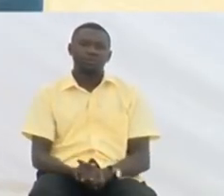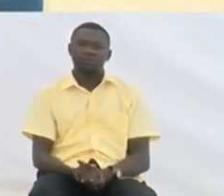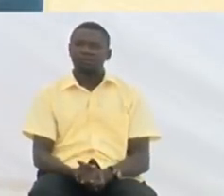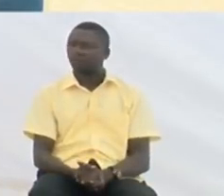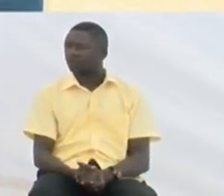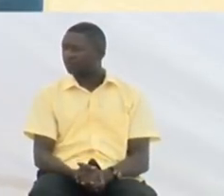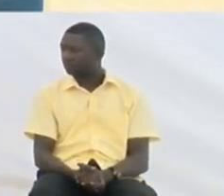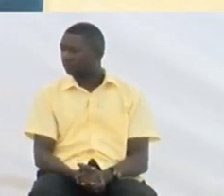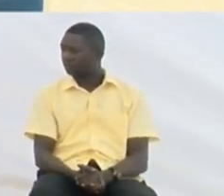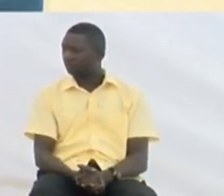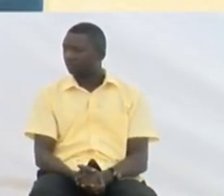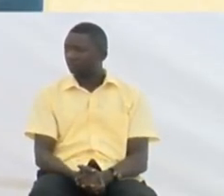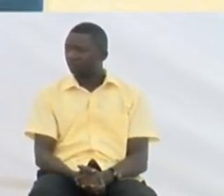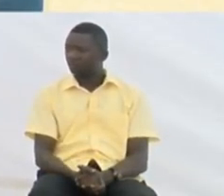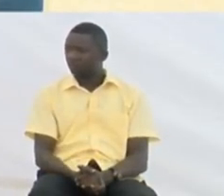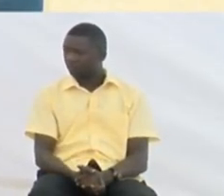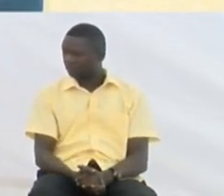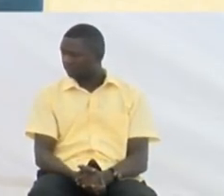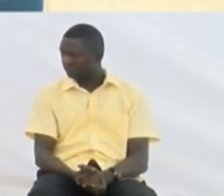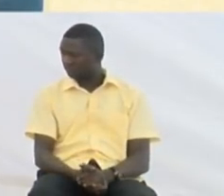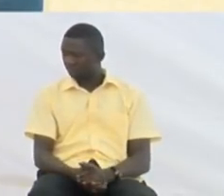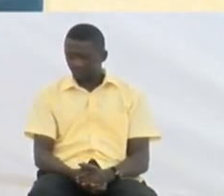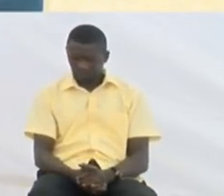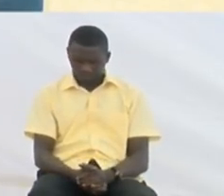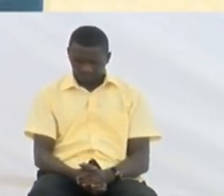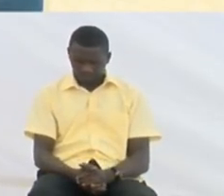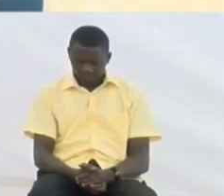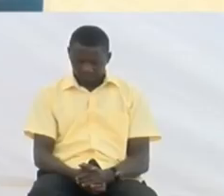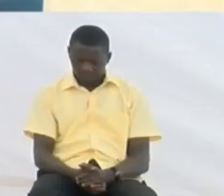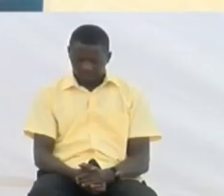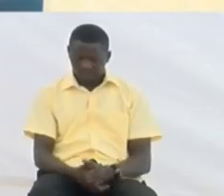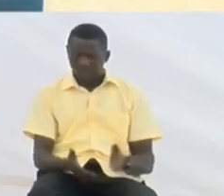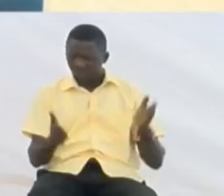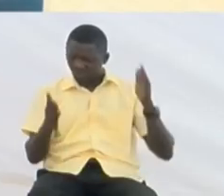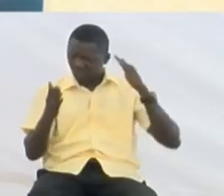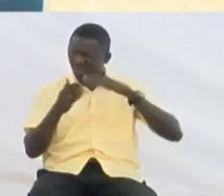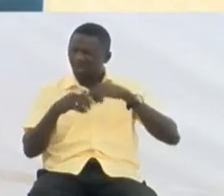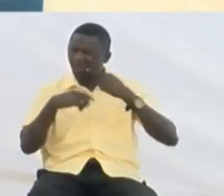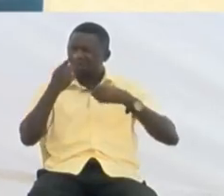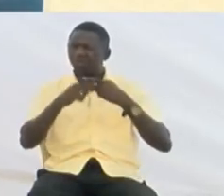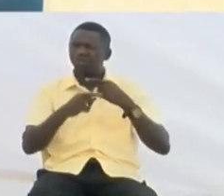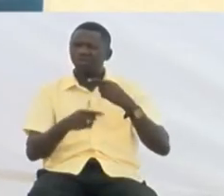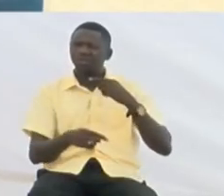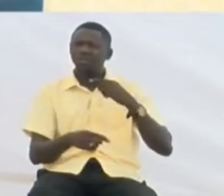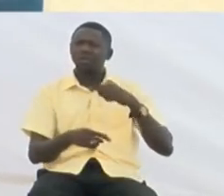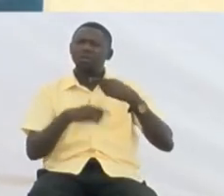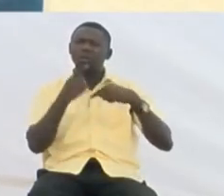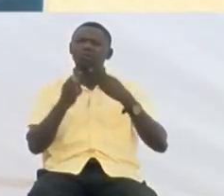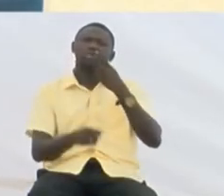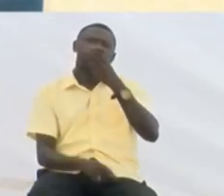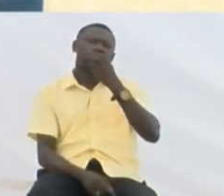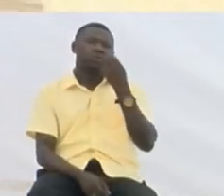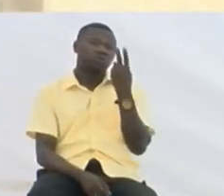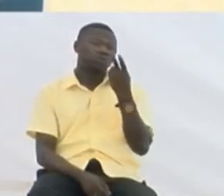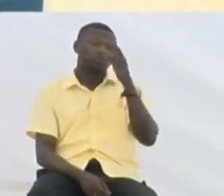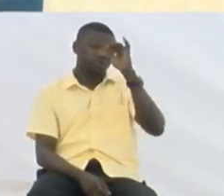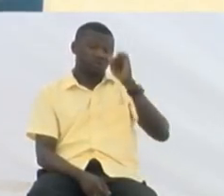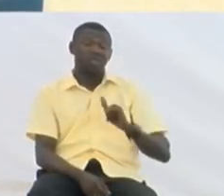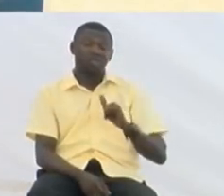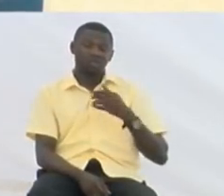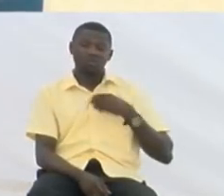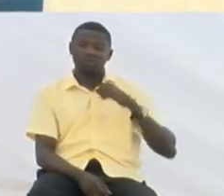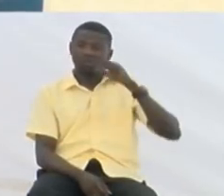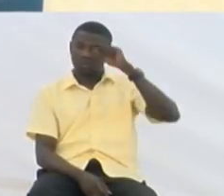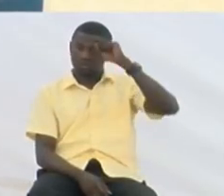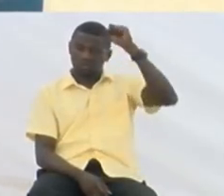it. Akatafo Sanji Muan Fula, Abe Mansayakono. He tried, and for 22 years, he was in